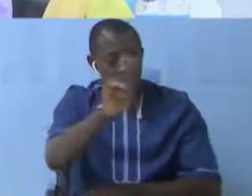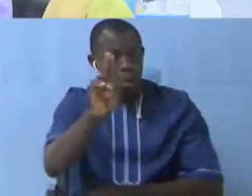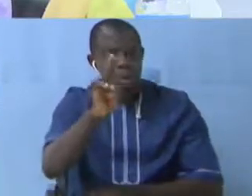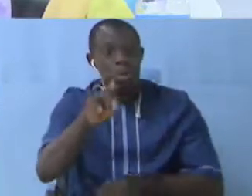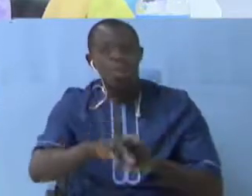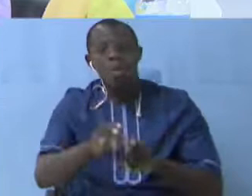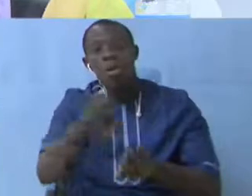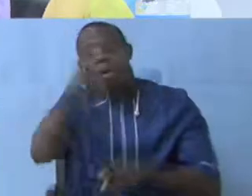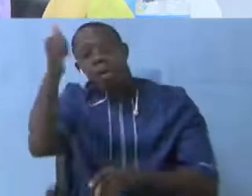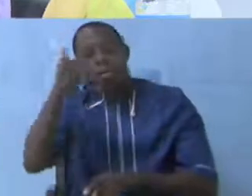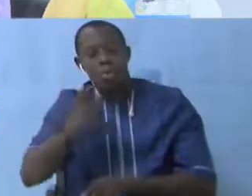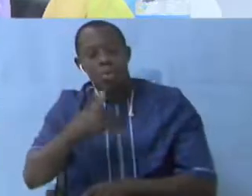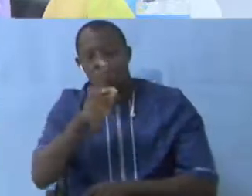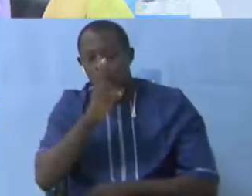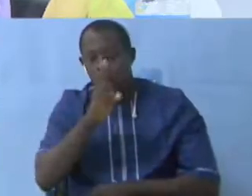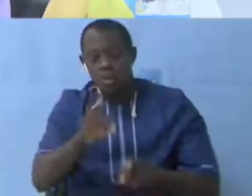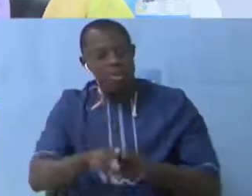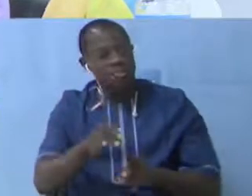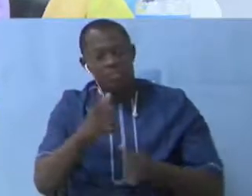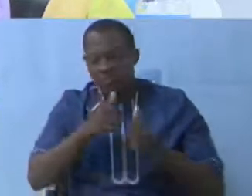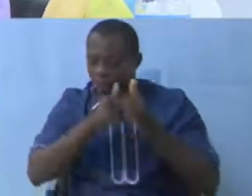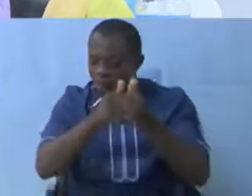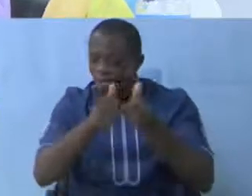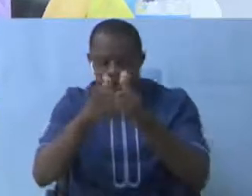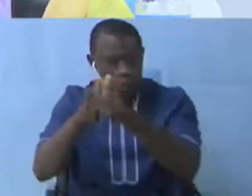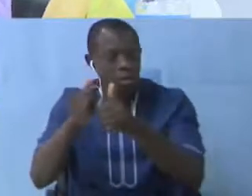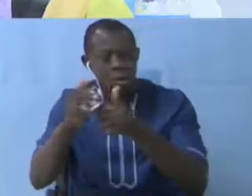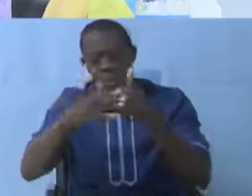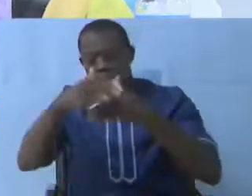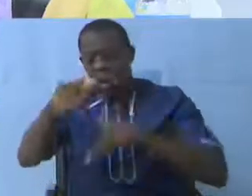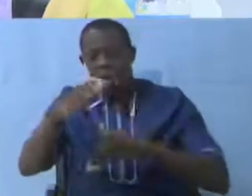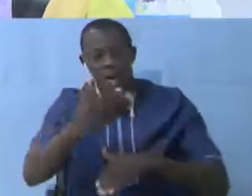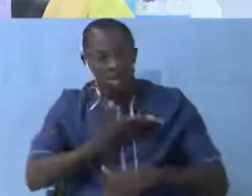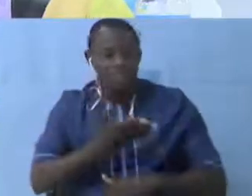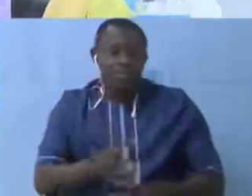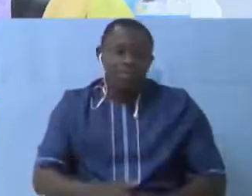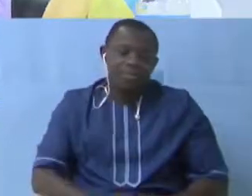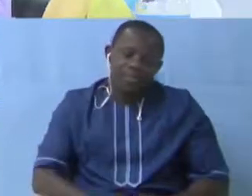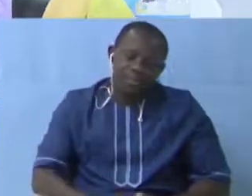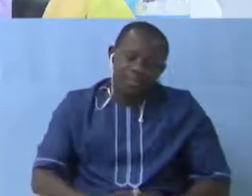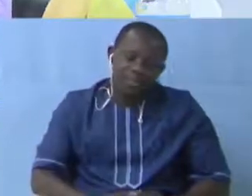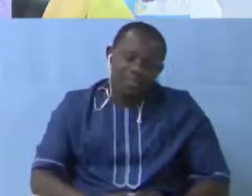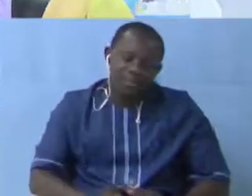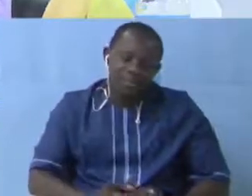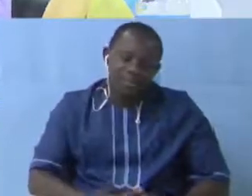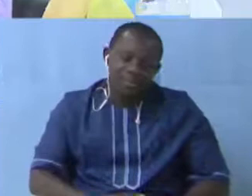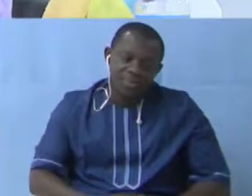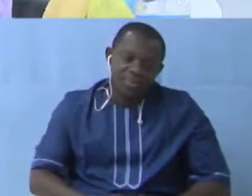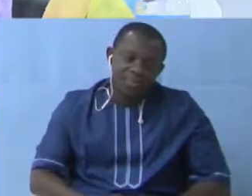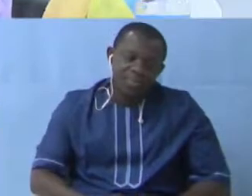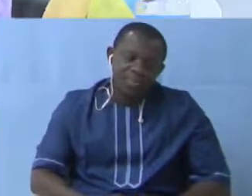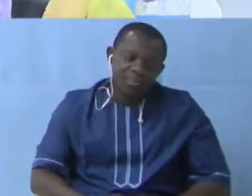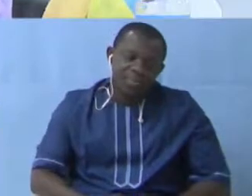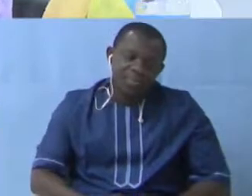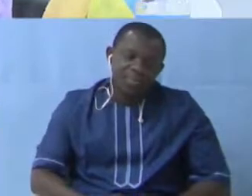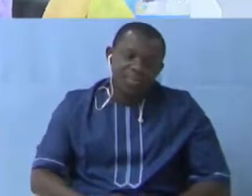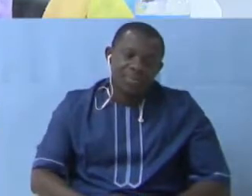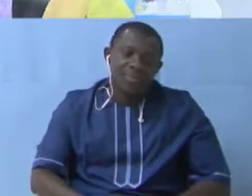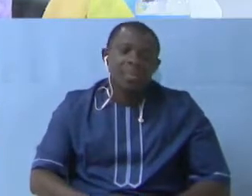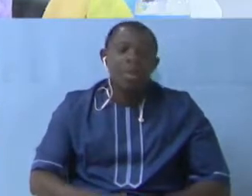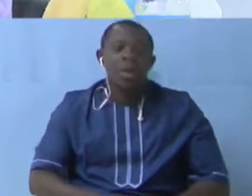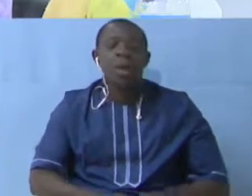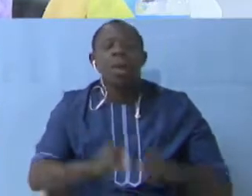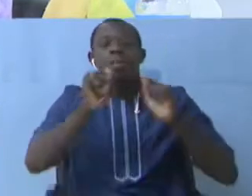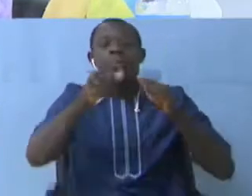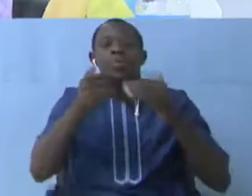those dissidents. noonu la nguur gi daan tooxee daal même su dee ñi nga xam ne sax lu néew lañ dafa am luñ wax. Can you tell the commission the name of